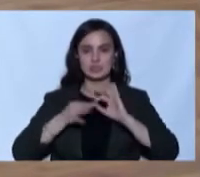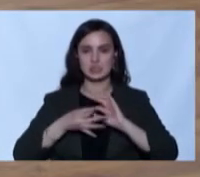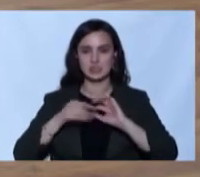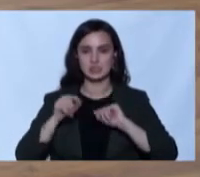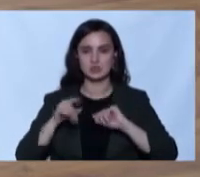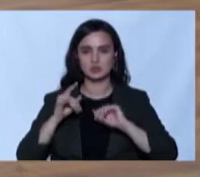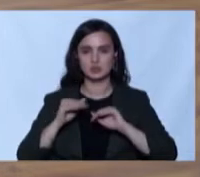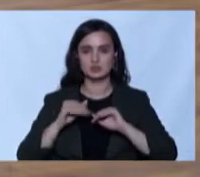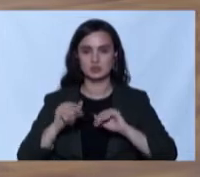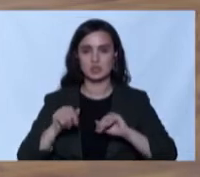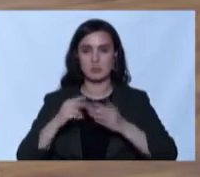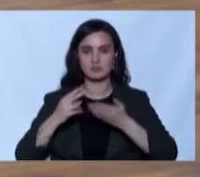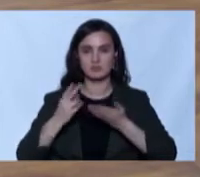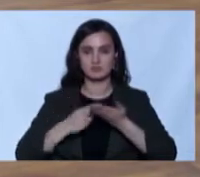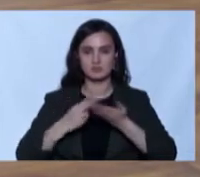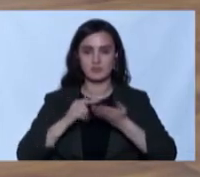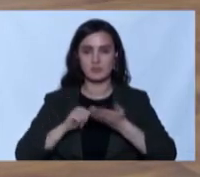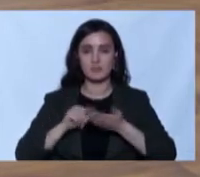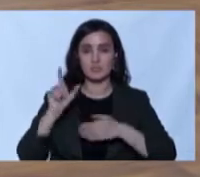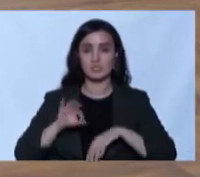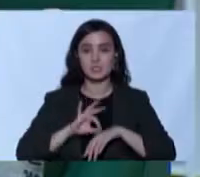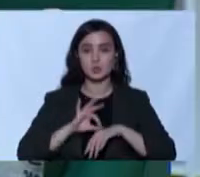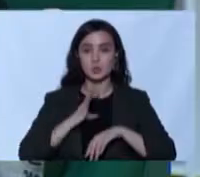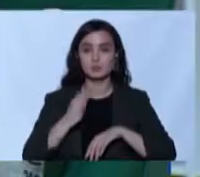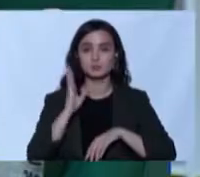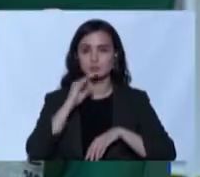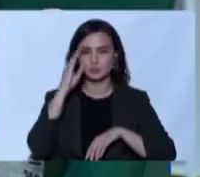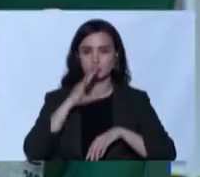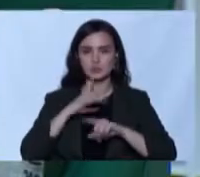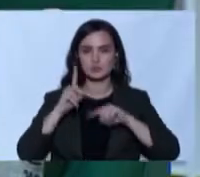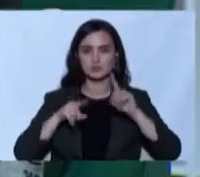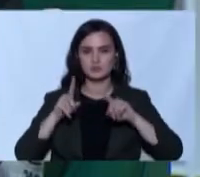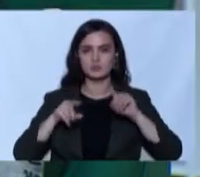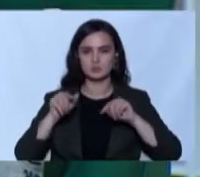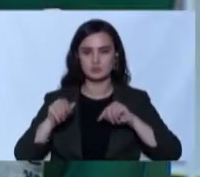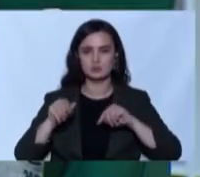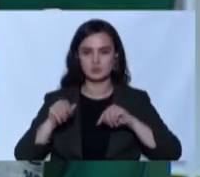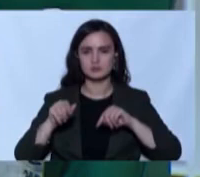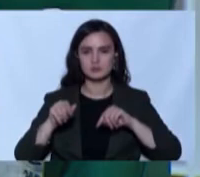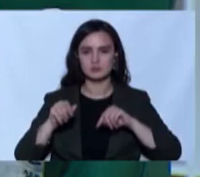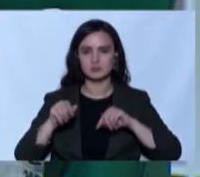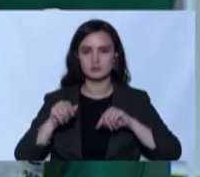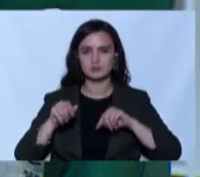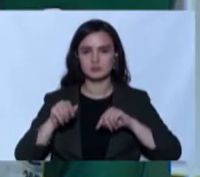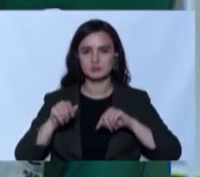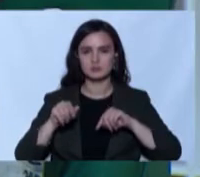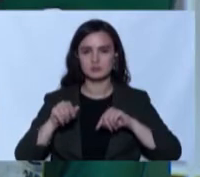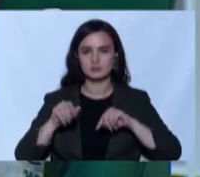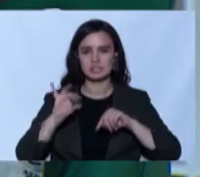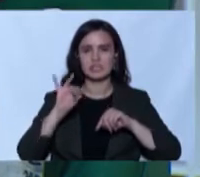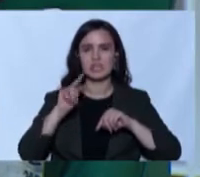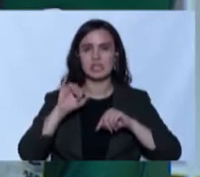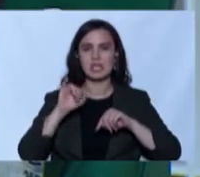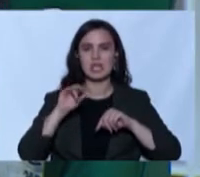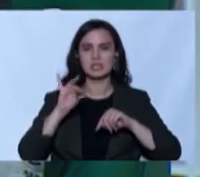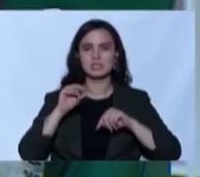of his childhood. So while he was ill, his parents would sometimes take him out into the Irish landscape. Countryside,